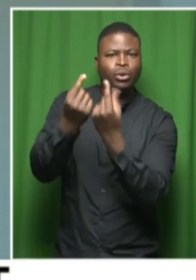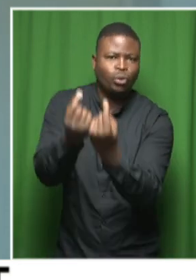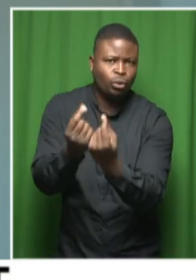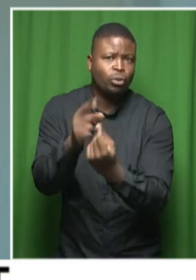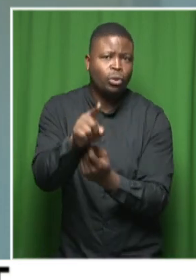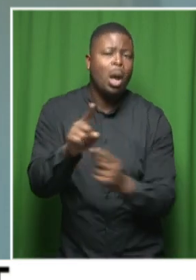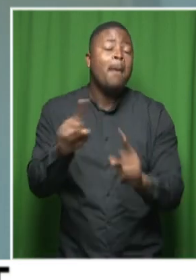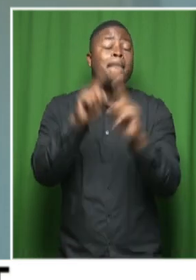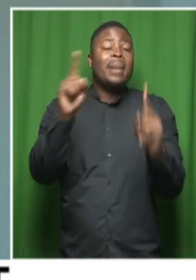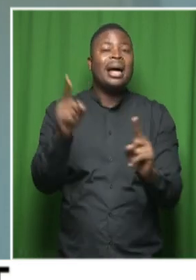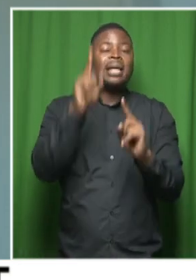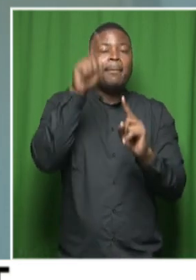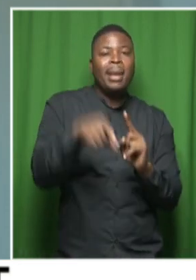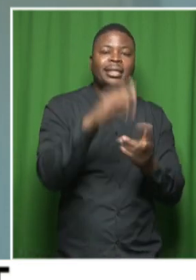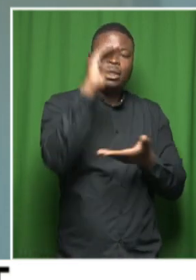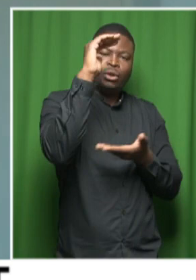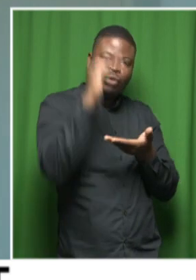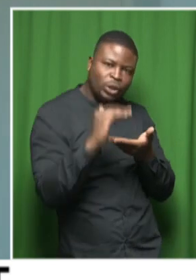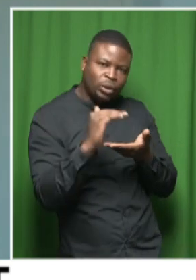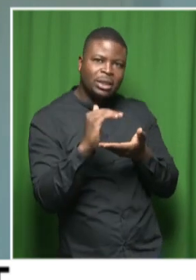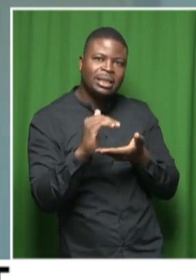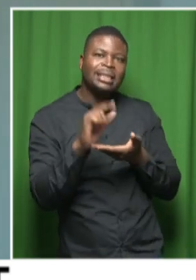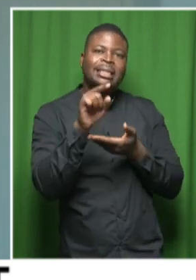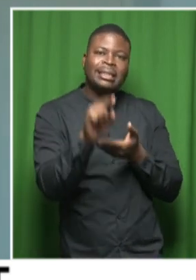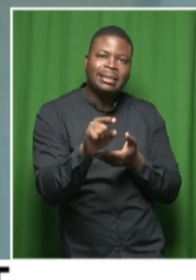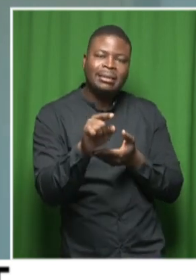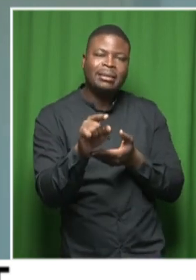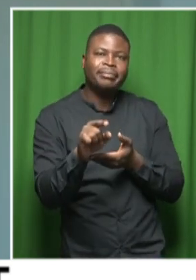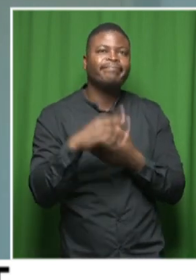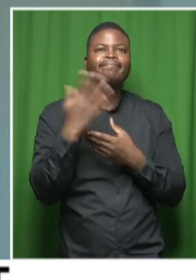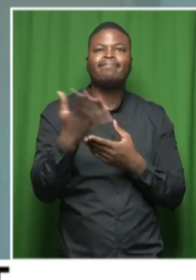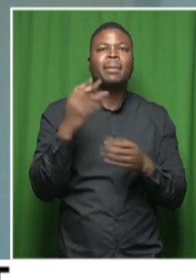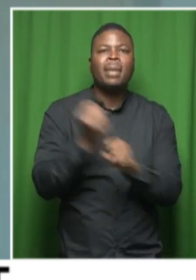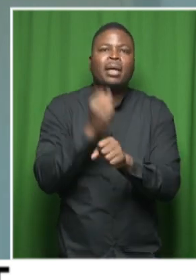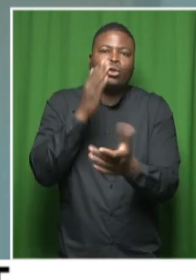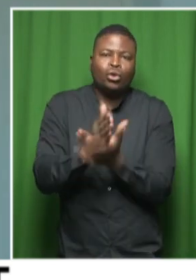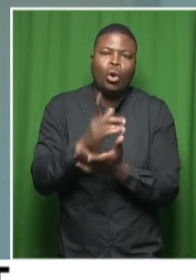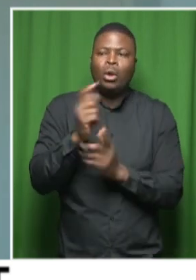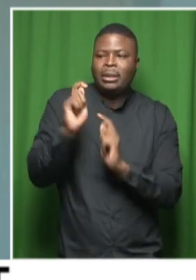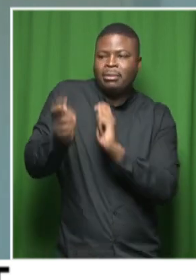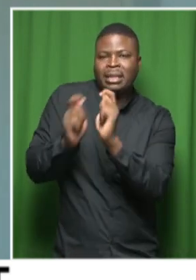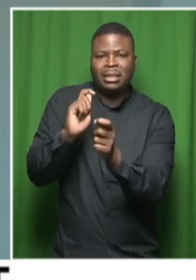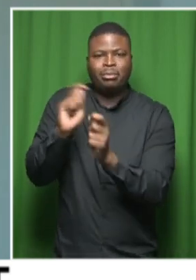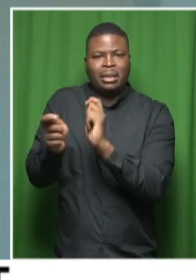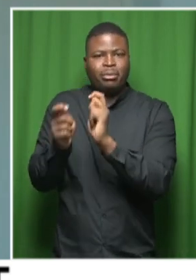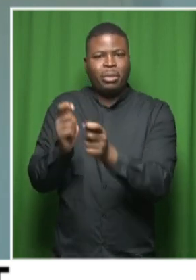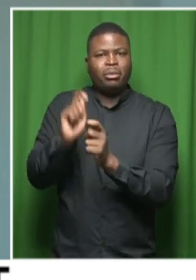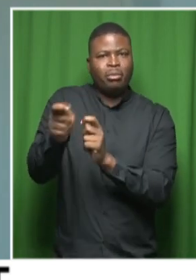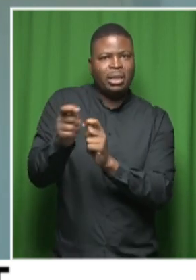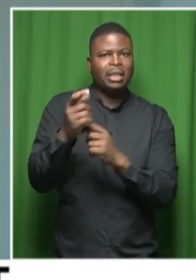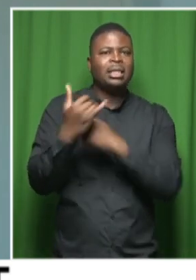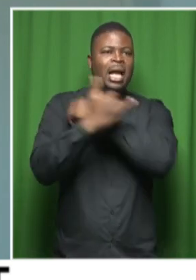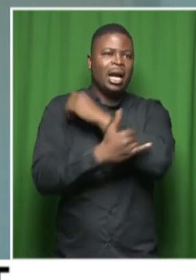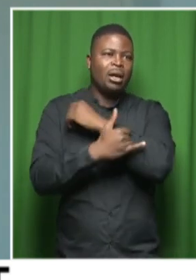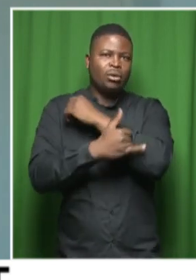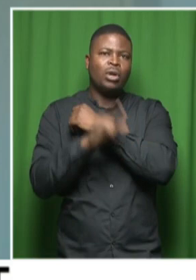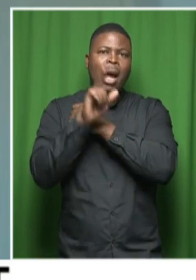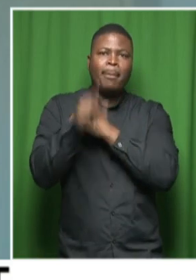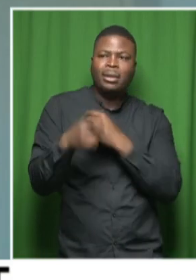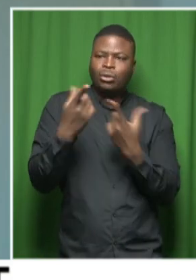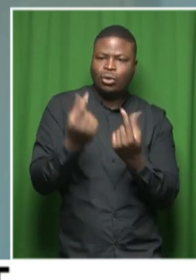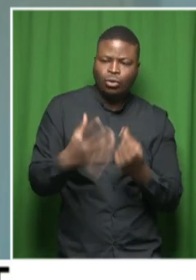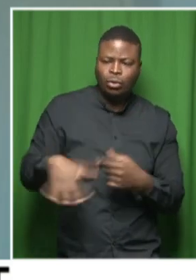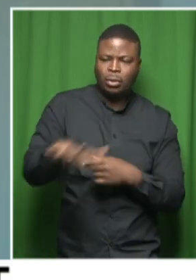by making sure that it's spending, it's making this country a construction site, meaning that it's